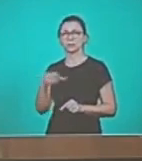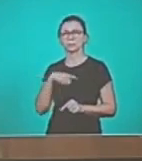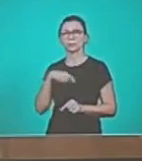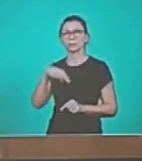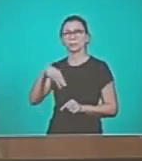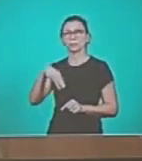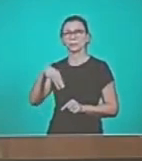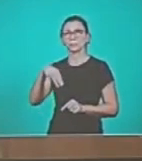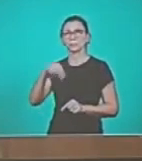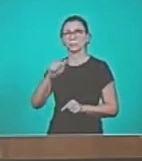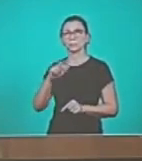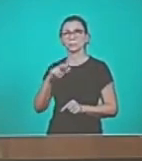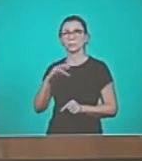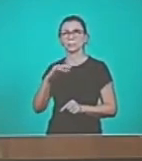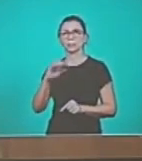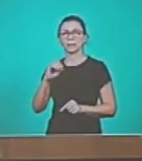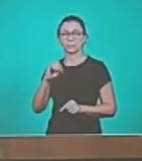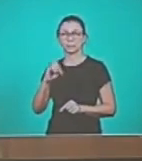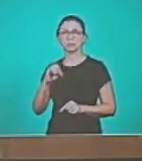Márcio actually,